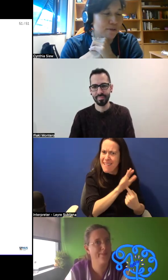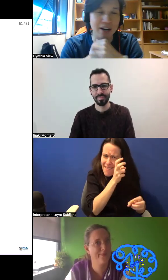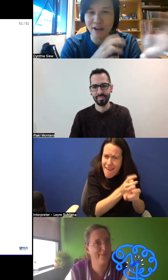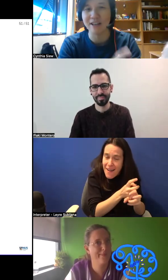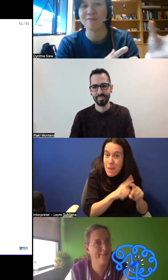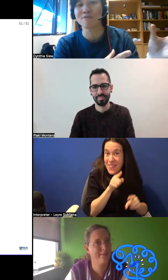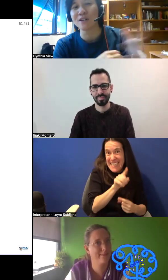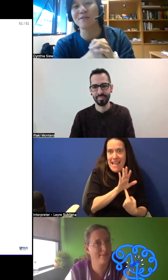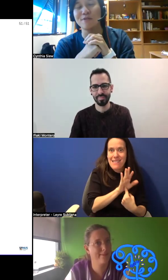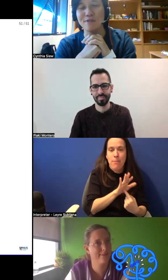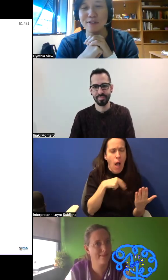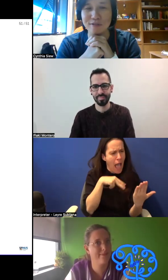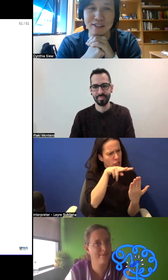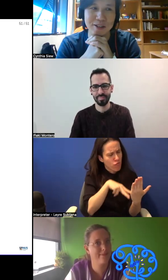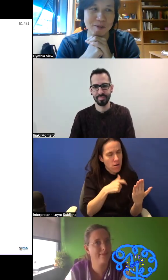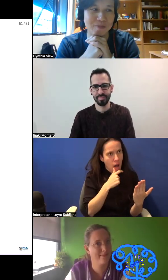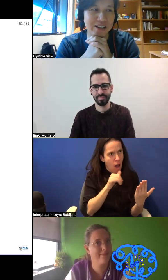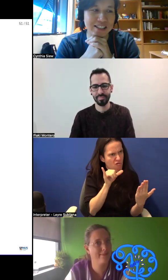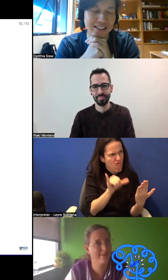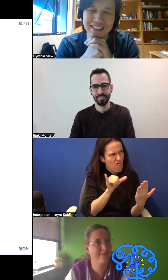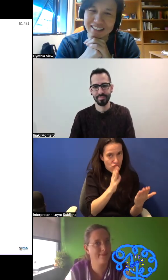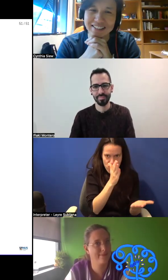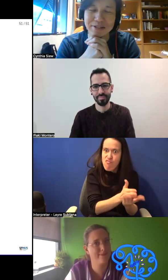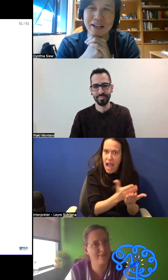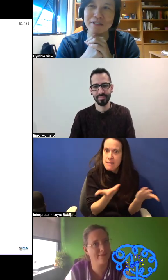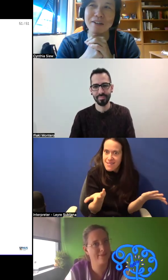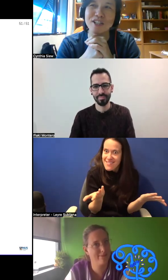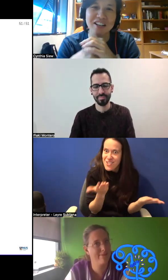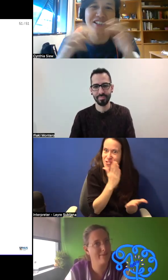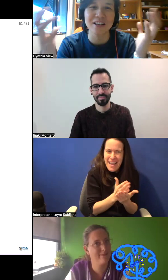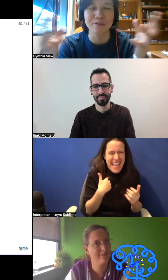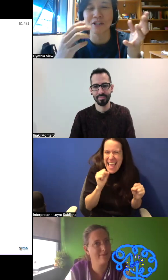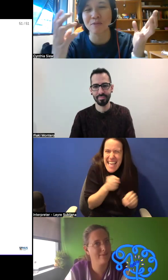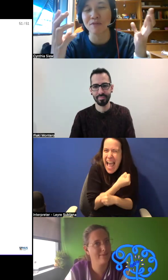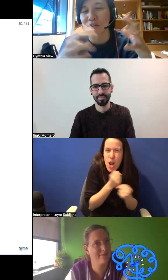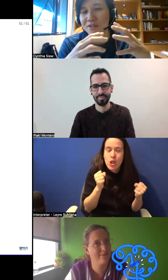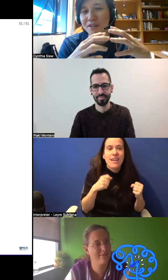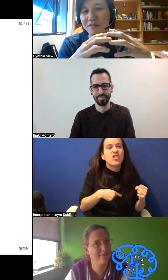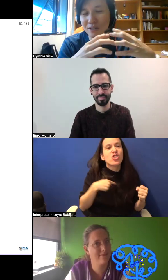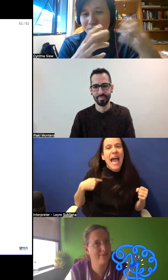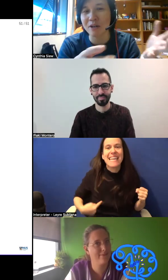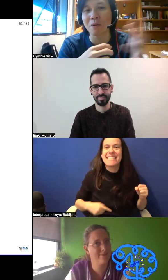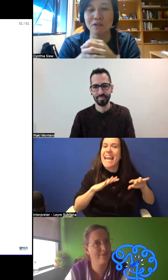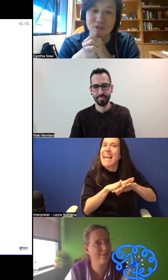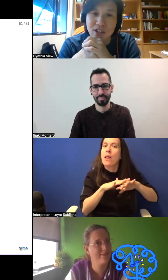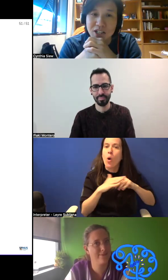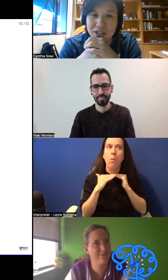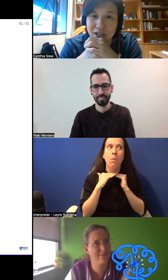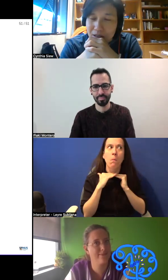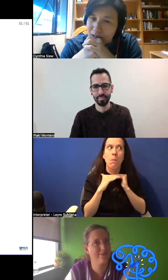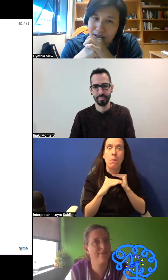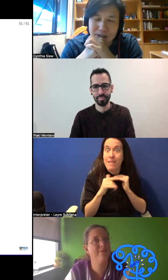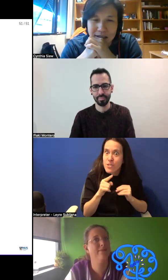when I read that work and it's like, you cannot have Chinese networks without this very important